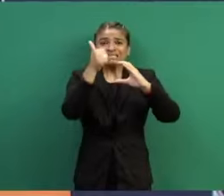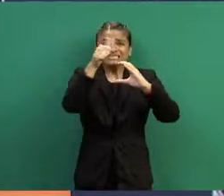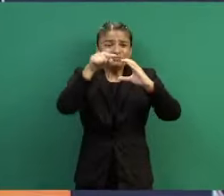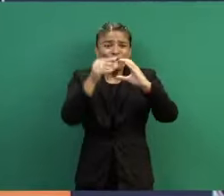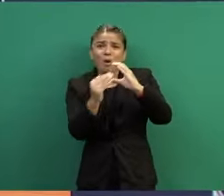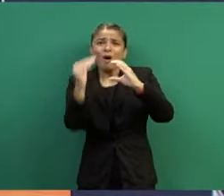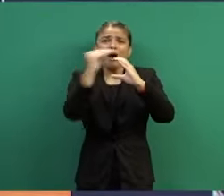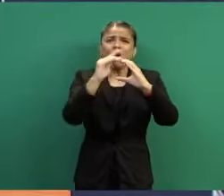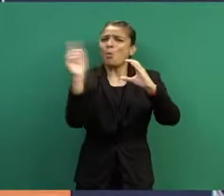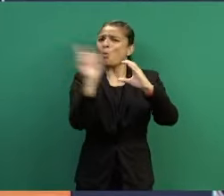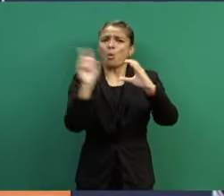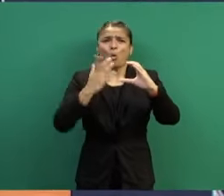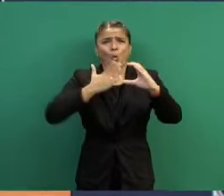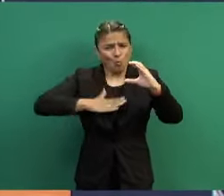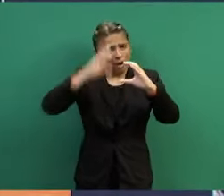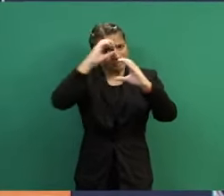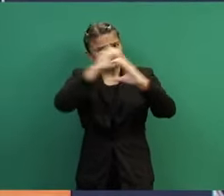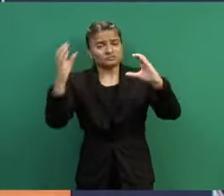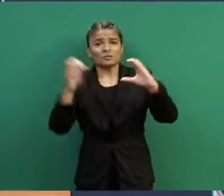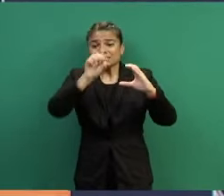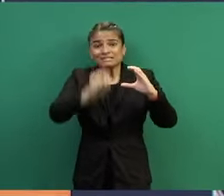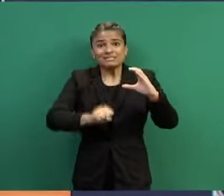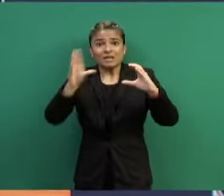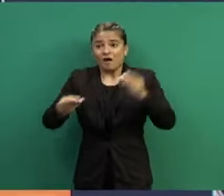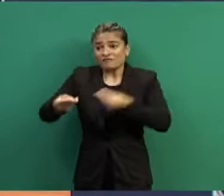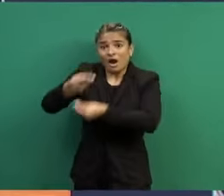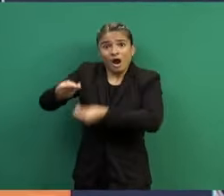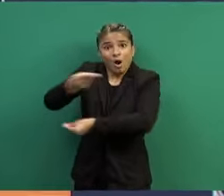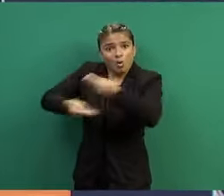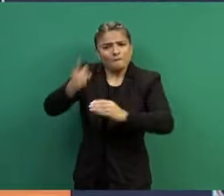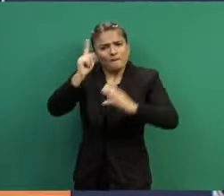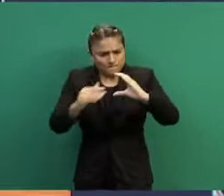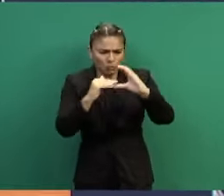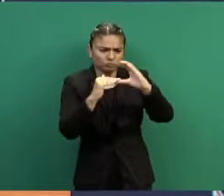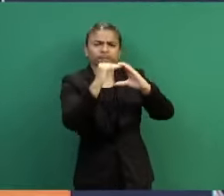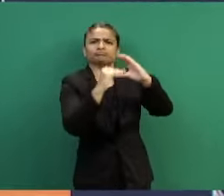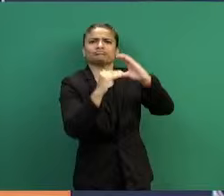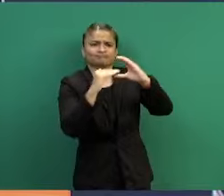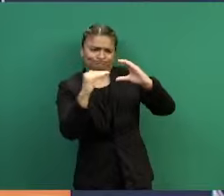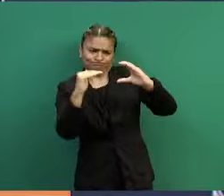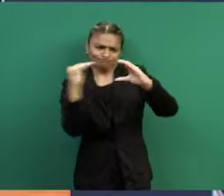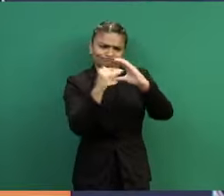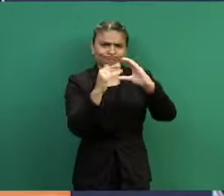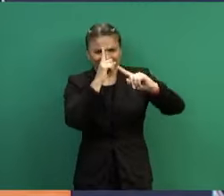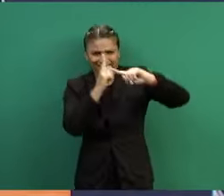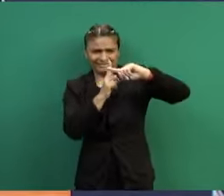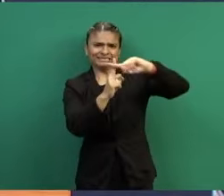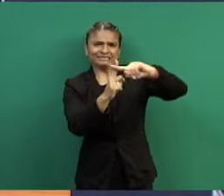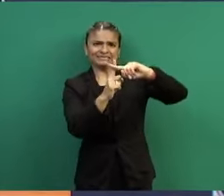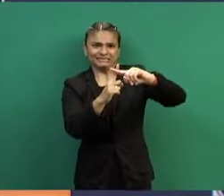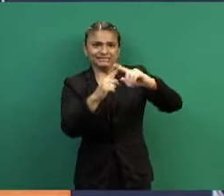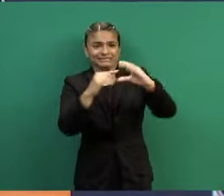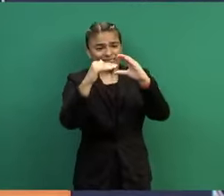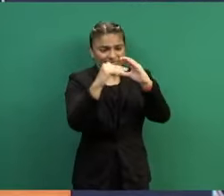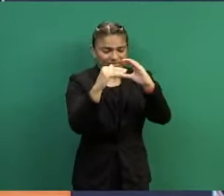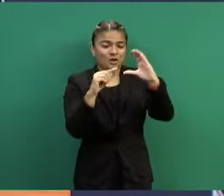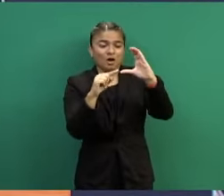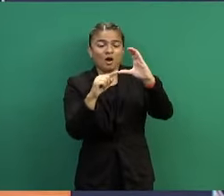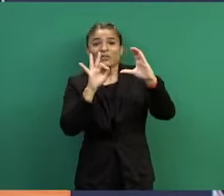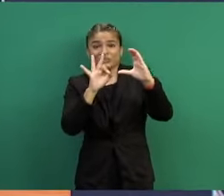the expectations anchored at the midpoint of the inflation targeting range.